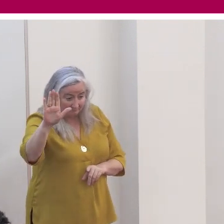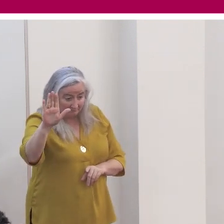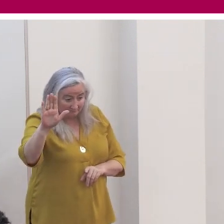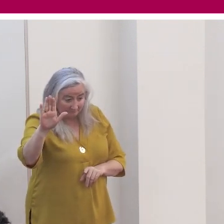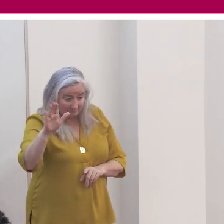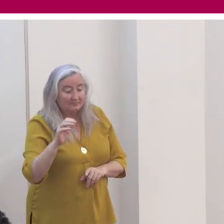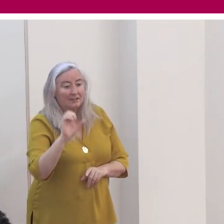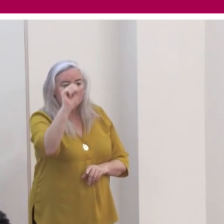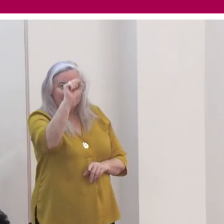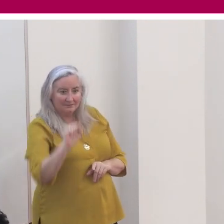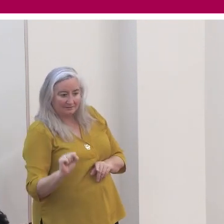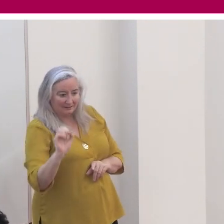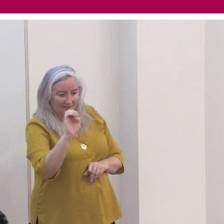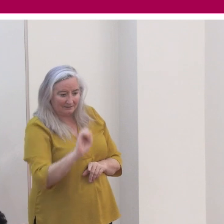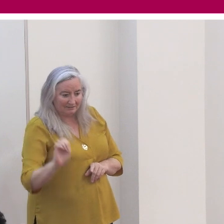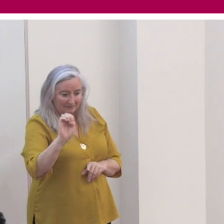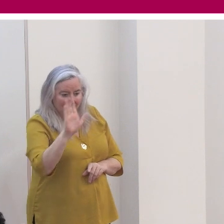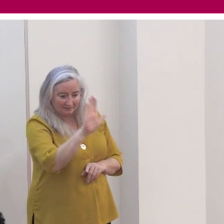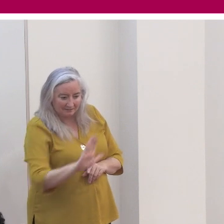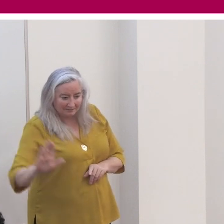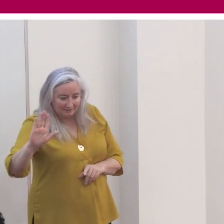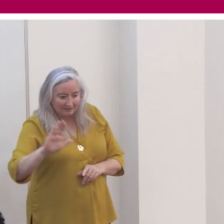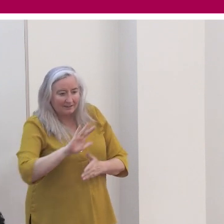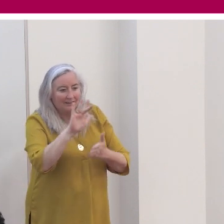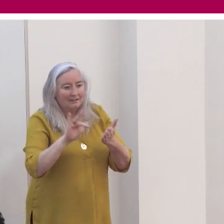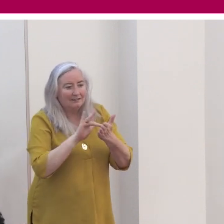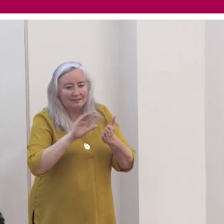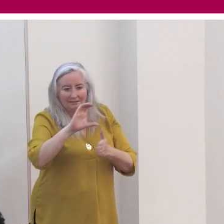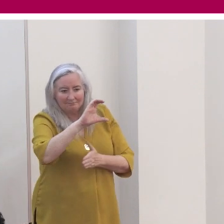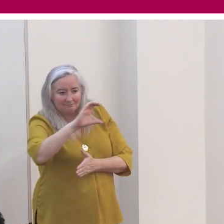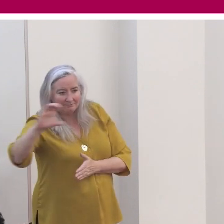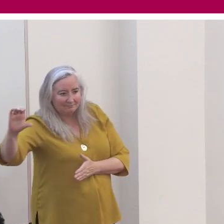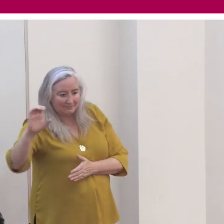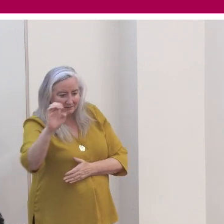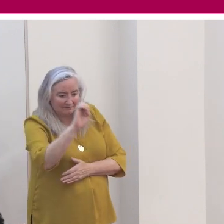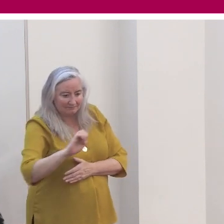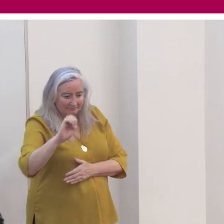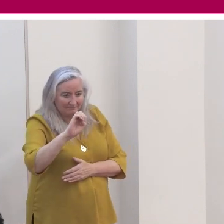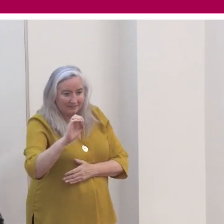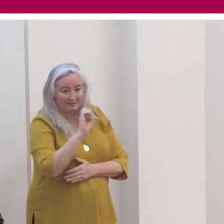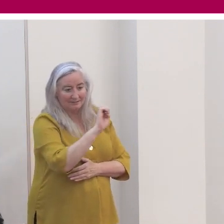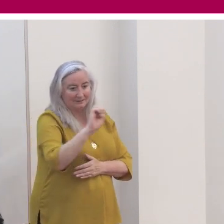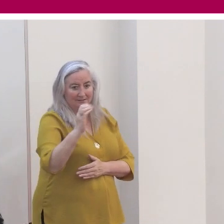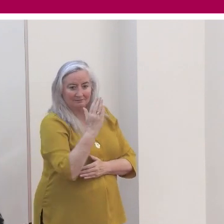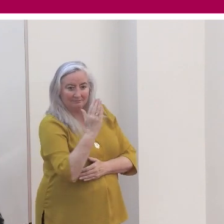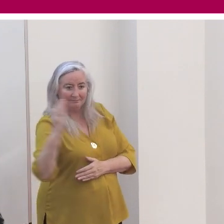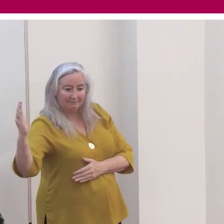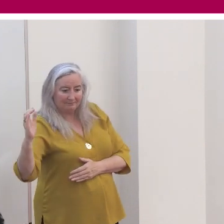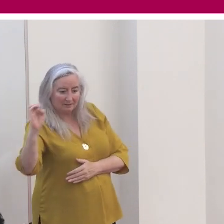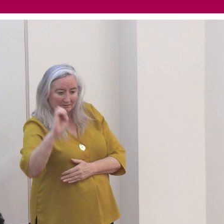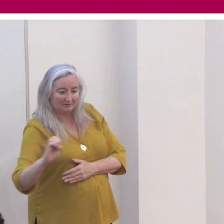groups. I'm not going to go too much into details of that, but of course, always feel free to ask at the end of the